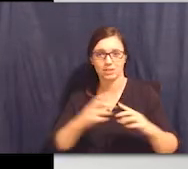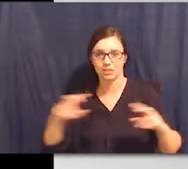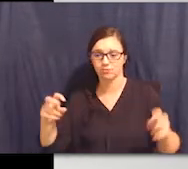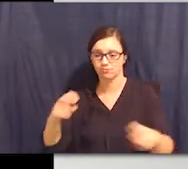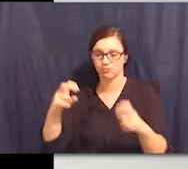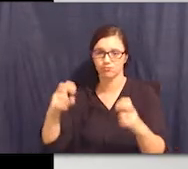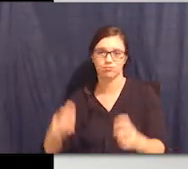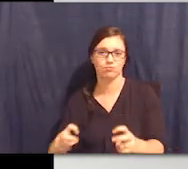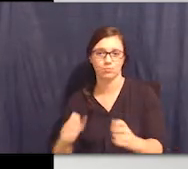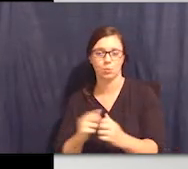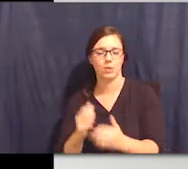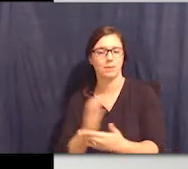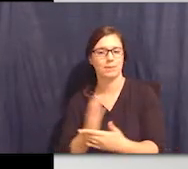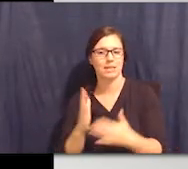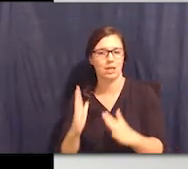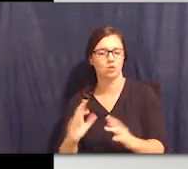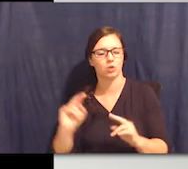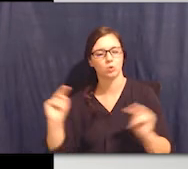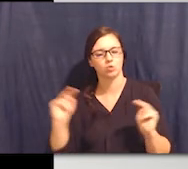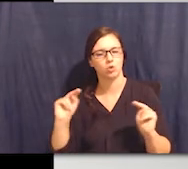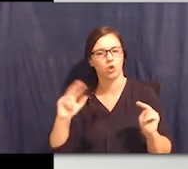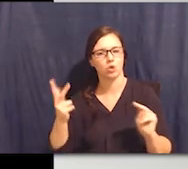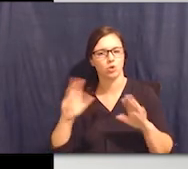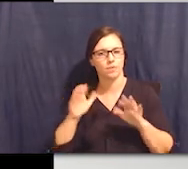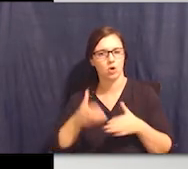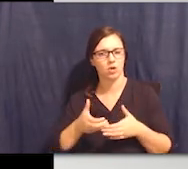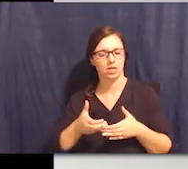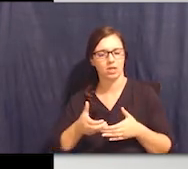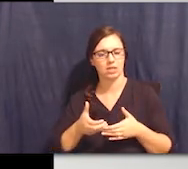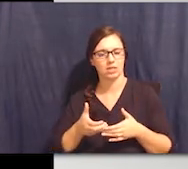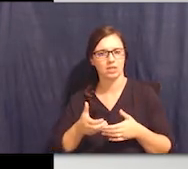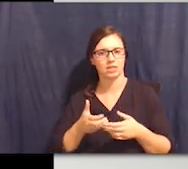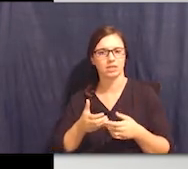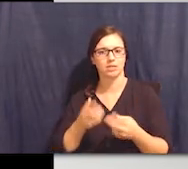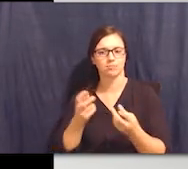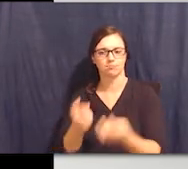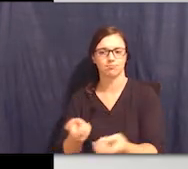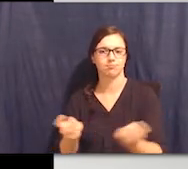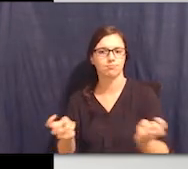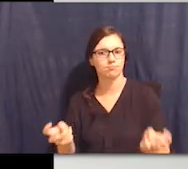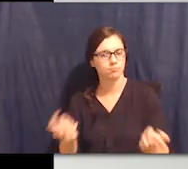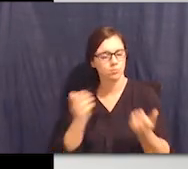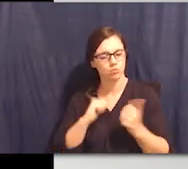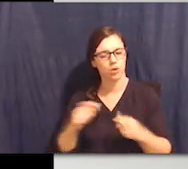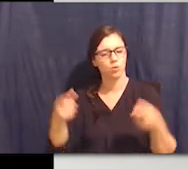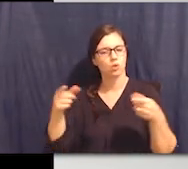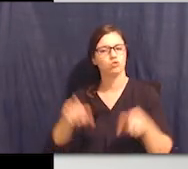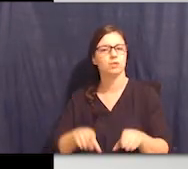together with a mediator, a neutral third party, and they try to come to an agreement.